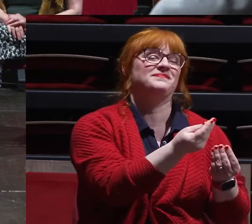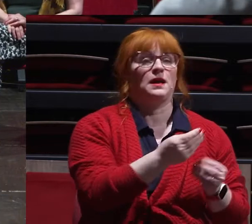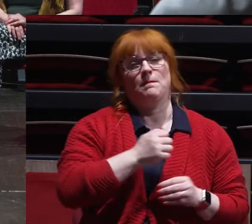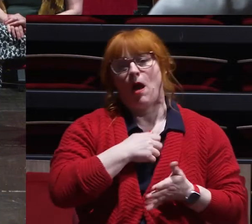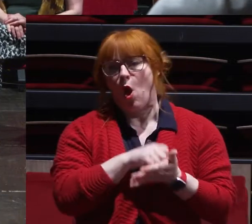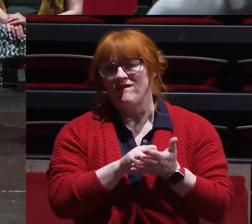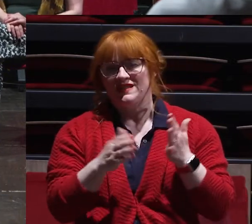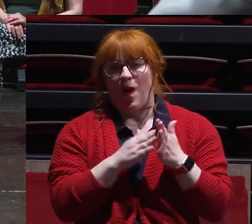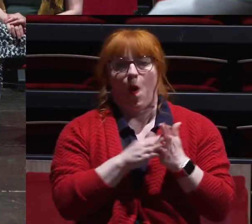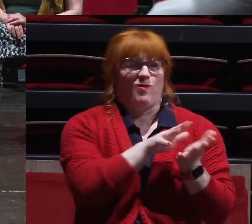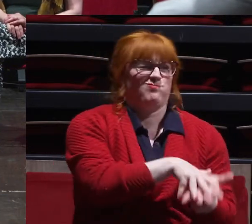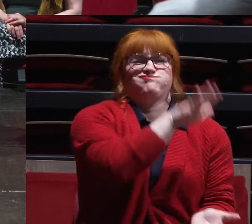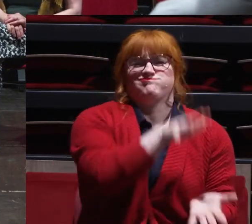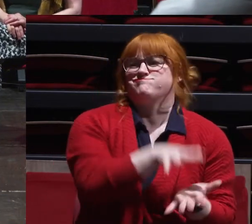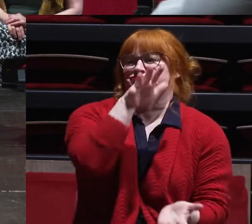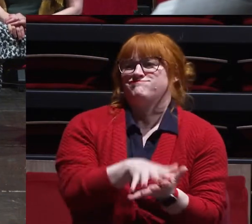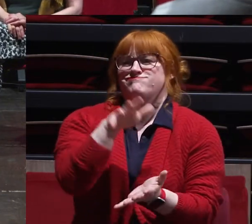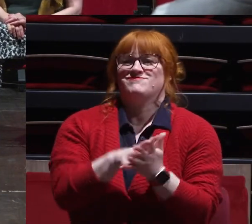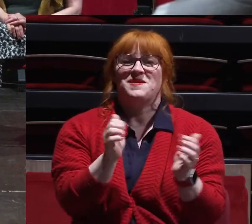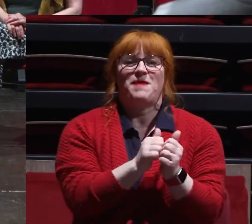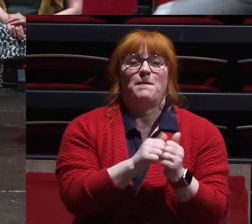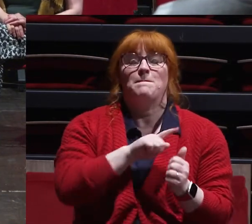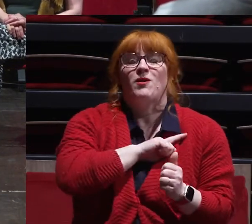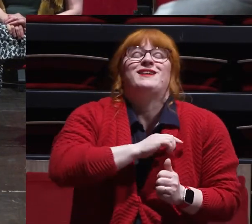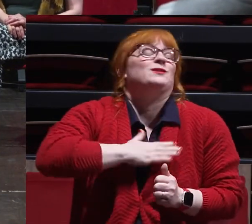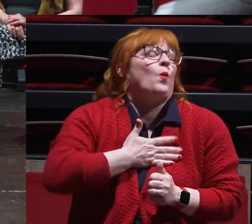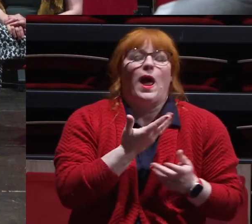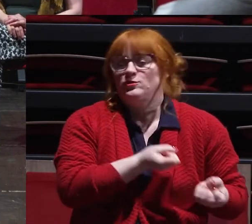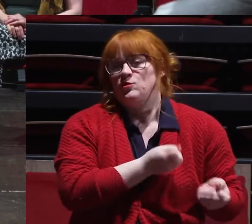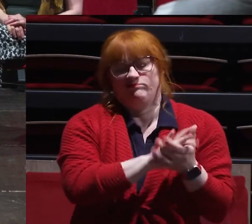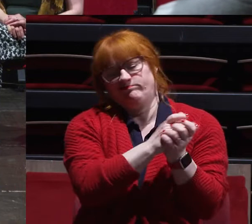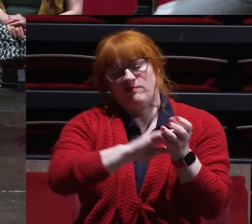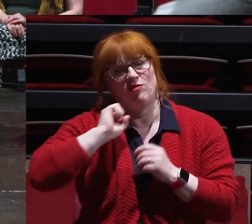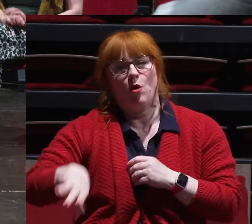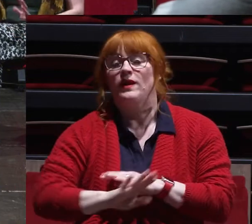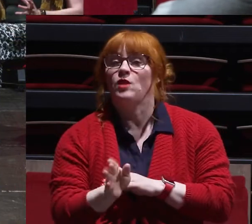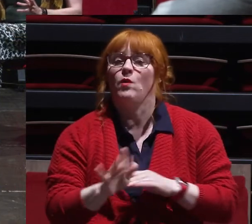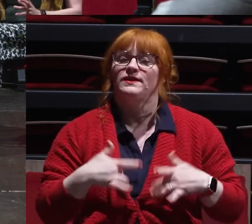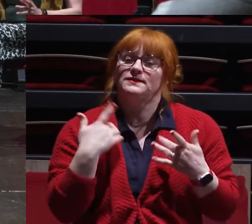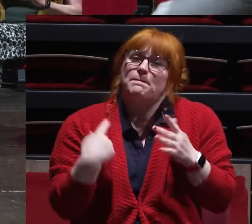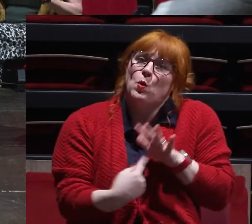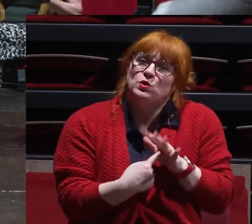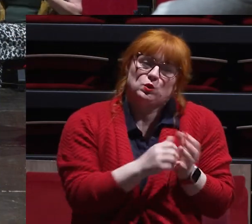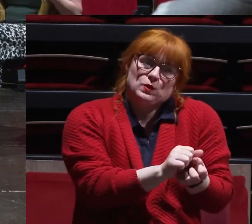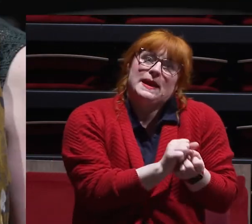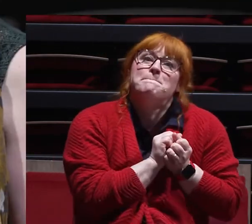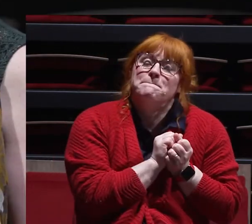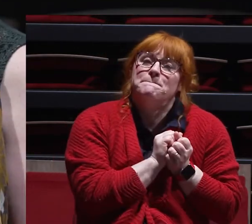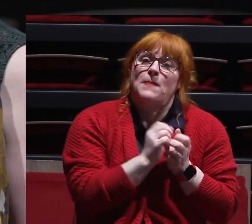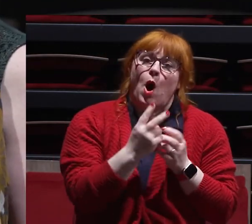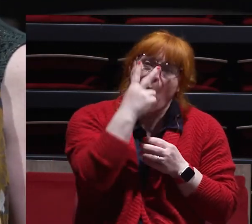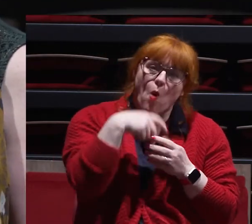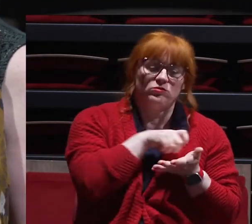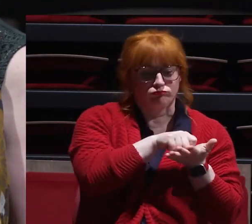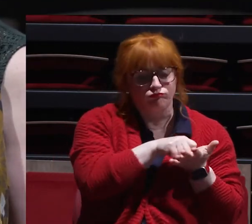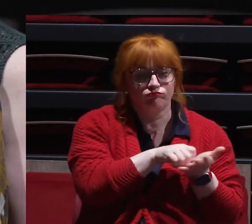such a state. I mean, I have piles of papers everywhere. I don't like throwing things away, like bits of writing. It feels really